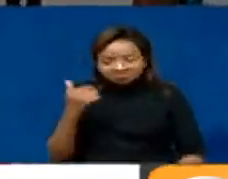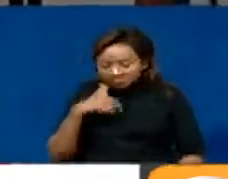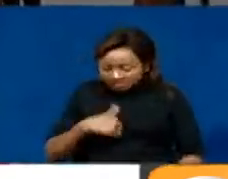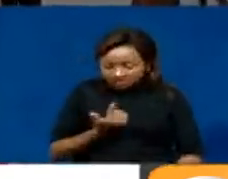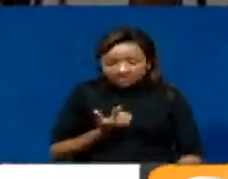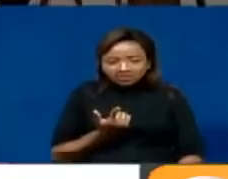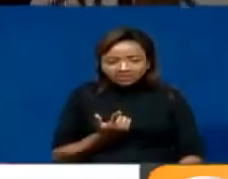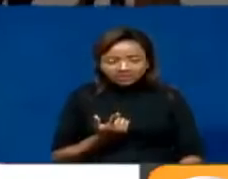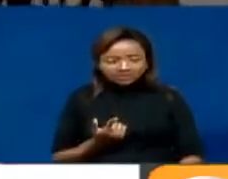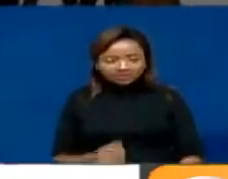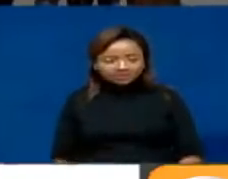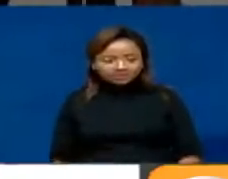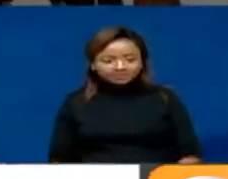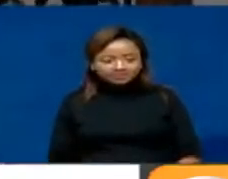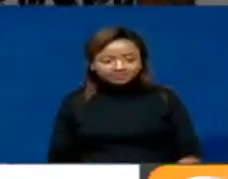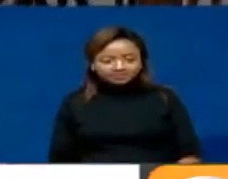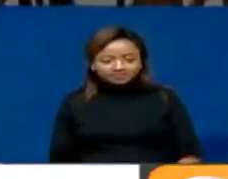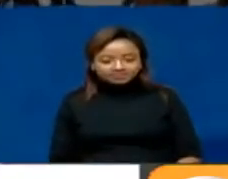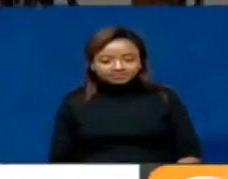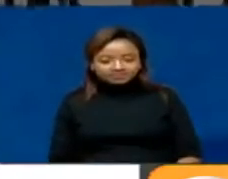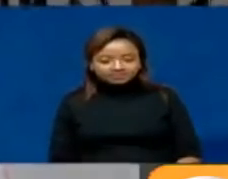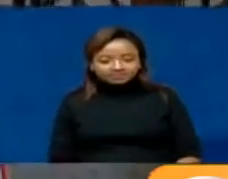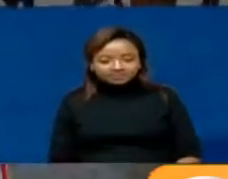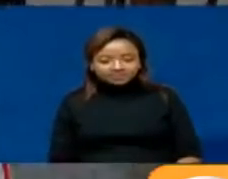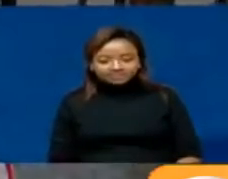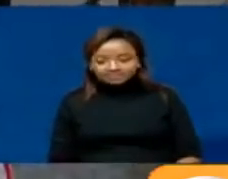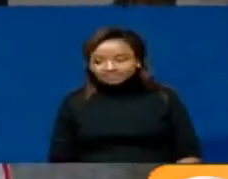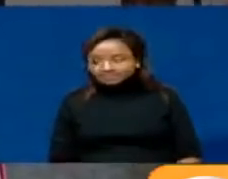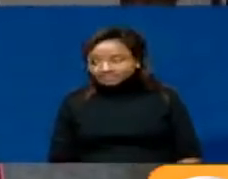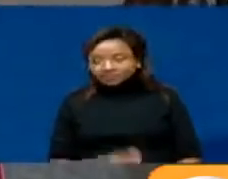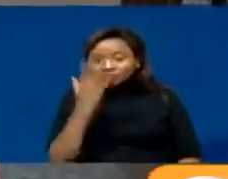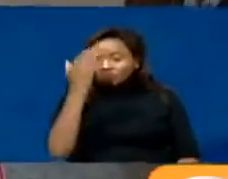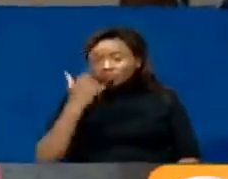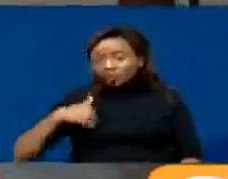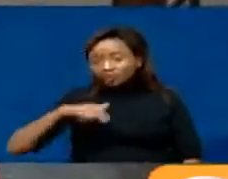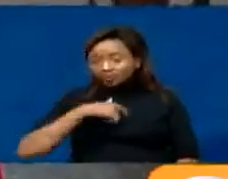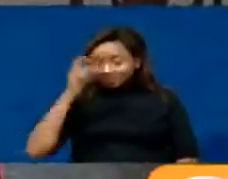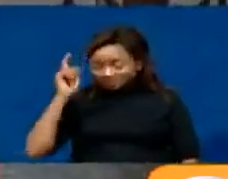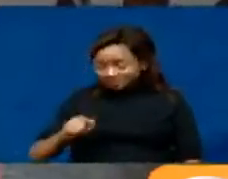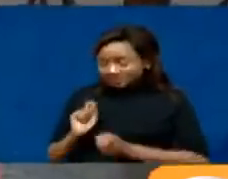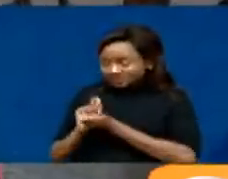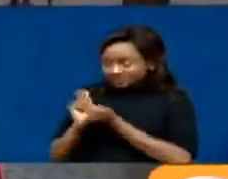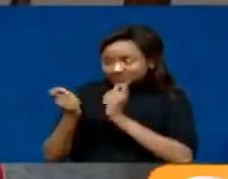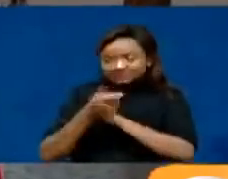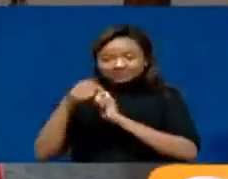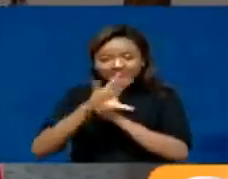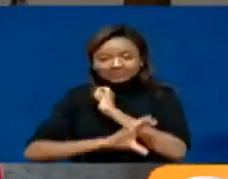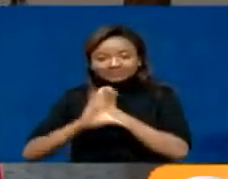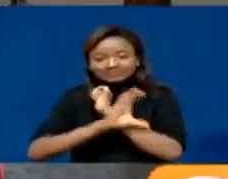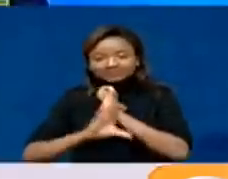amenituma. The way I feel in my heart consciously, because we must be the generation that will change this country.